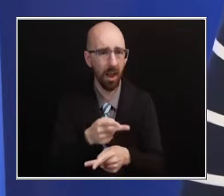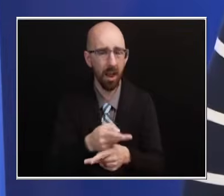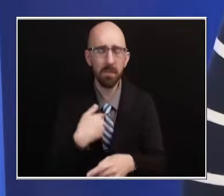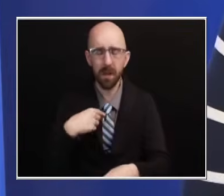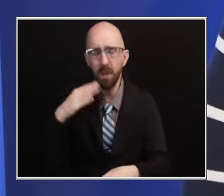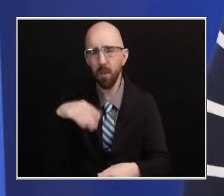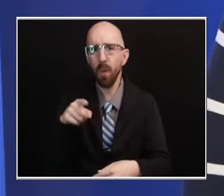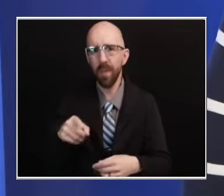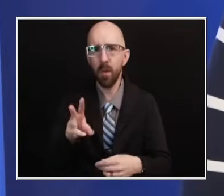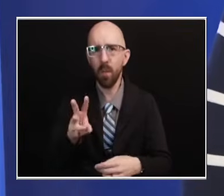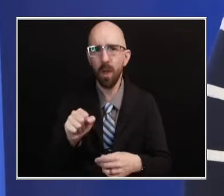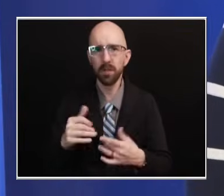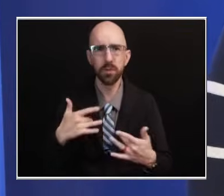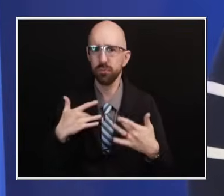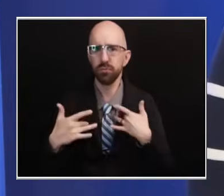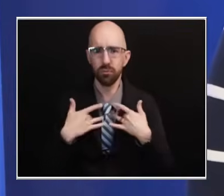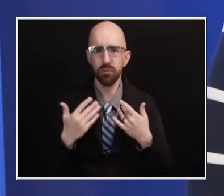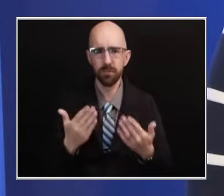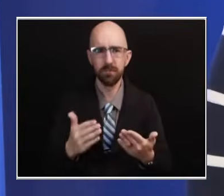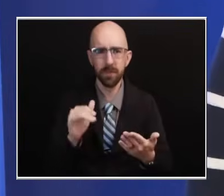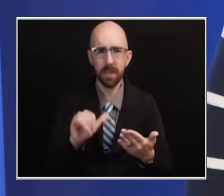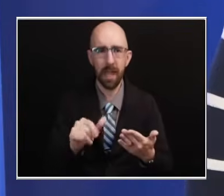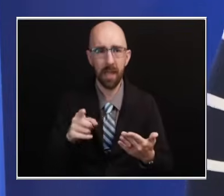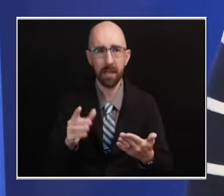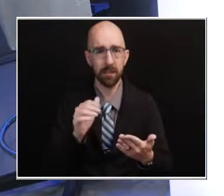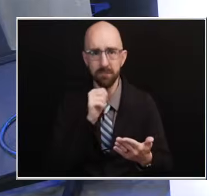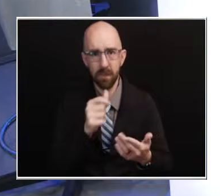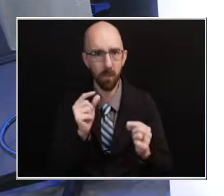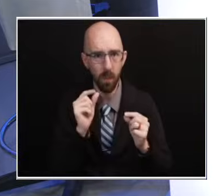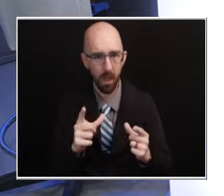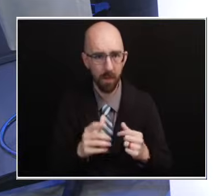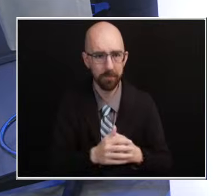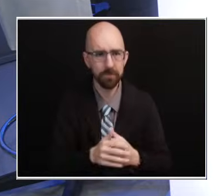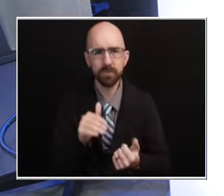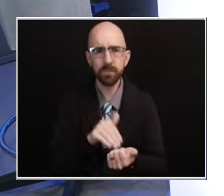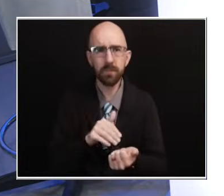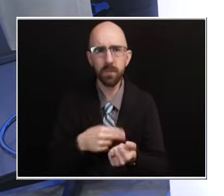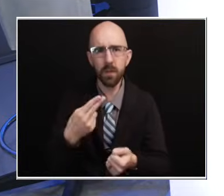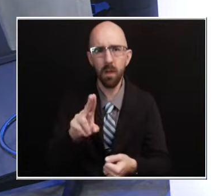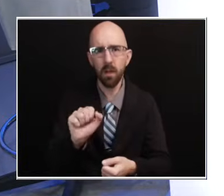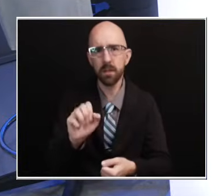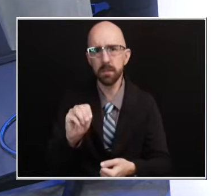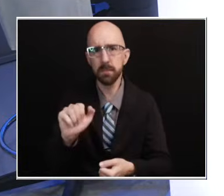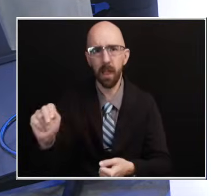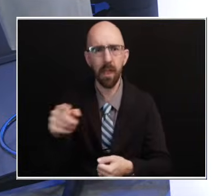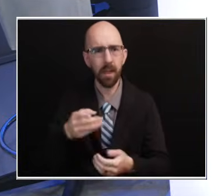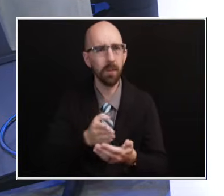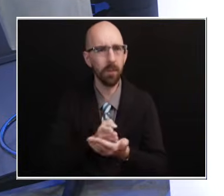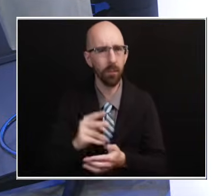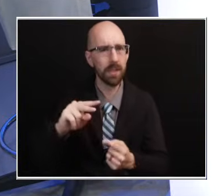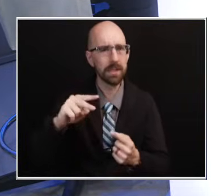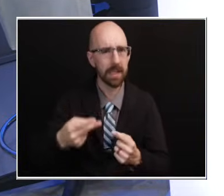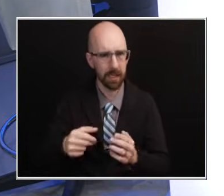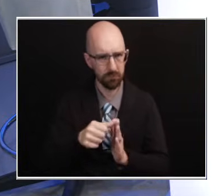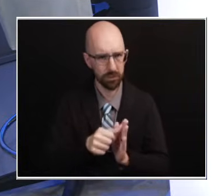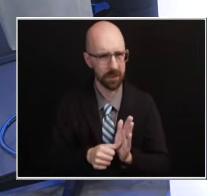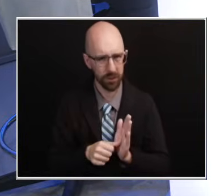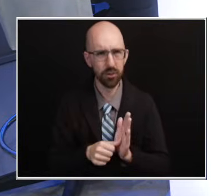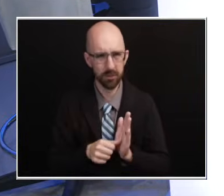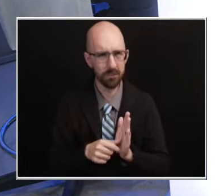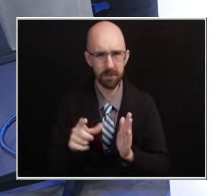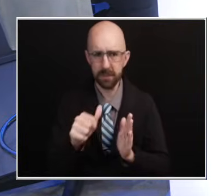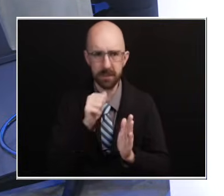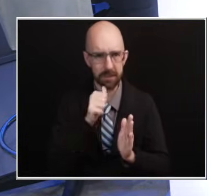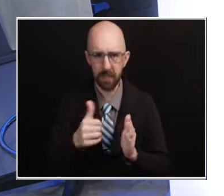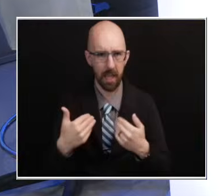that he didn't wake up. Dr. Husband, and Scott underwent a second procedure. It did not have the